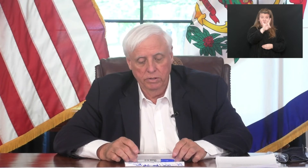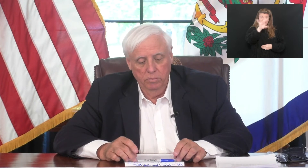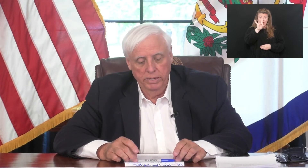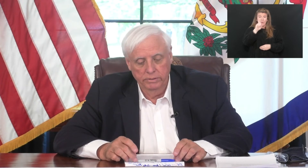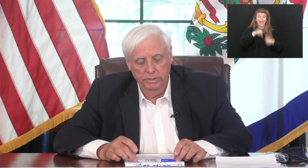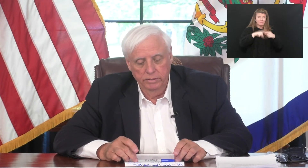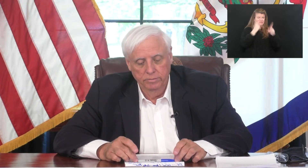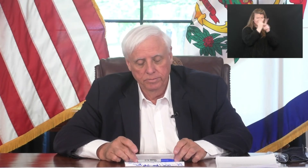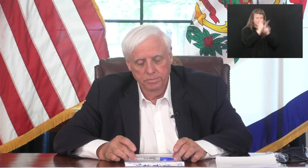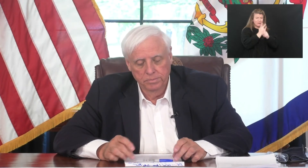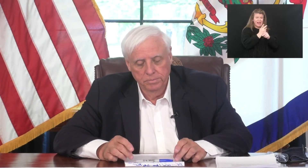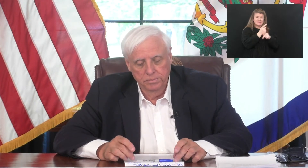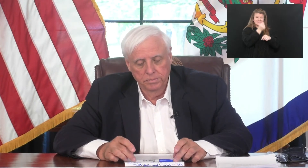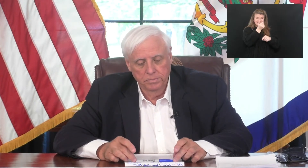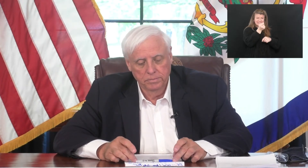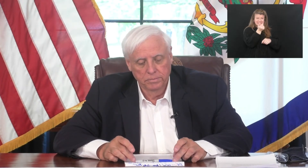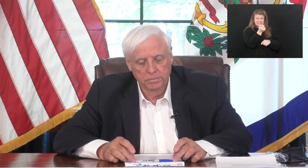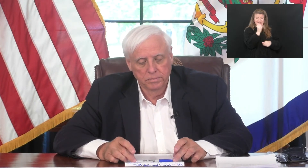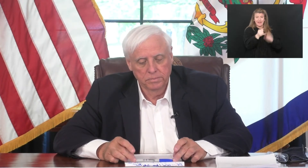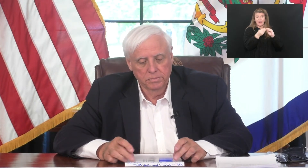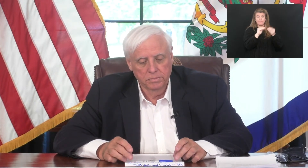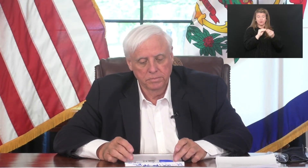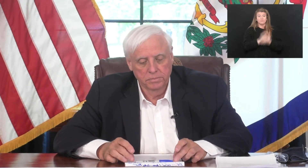what it's all about, June.